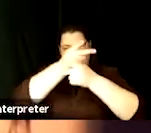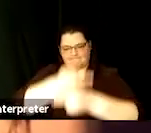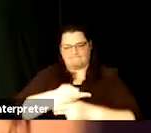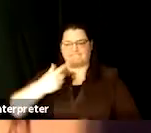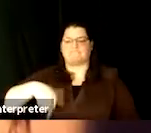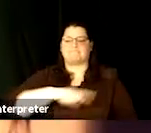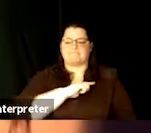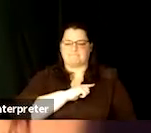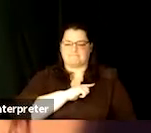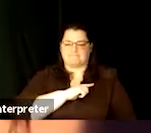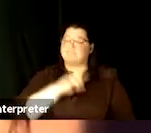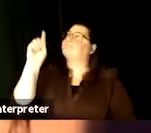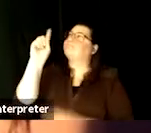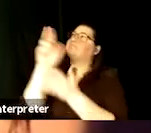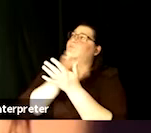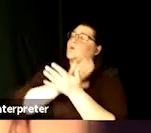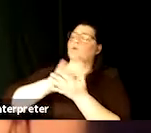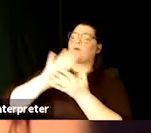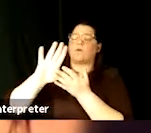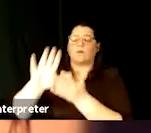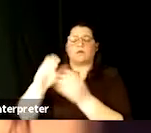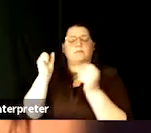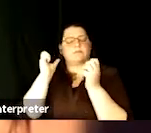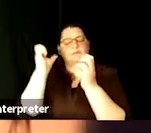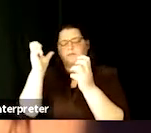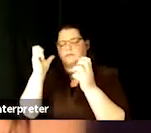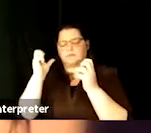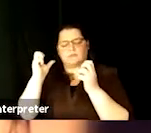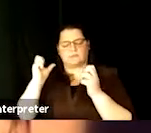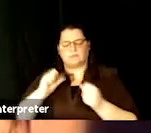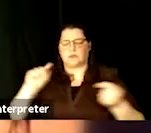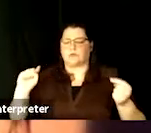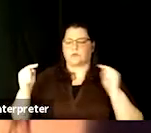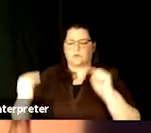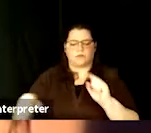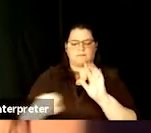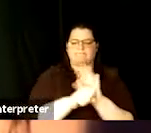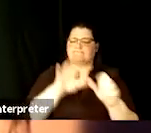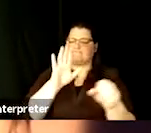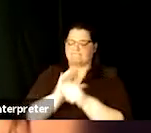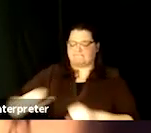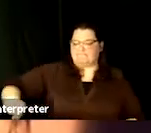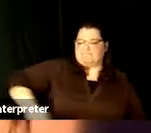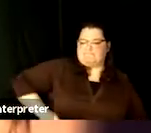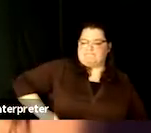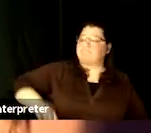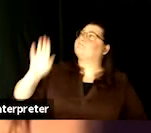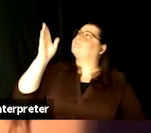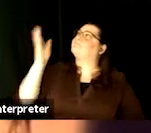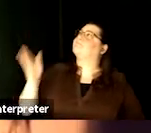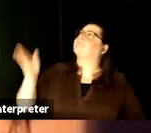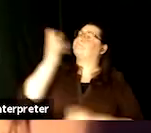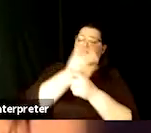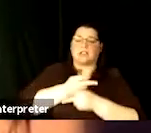Through his holy and glorious wounds, may Christ the Lord guard and preserve us.